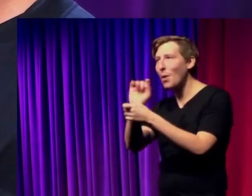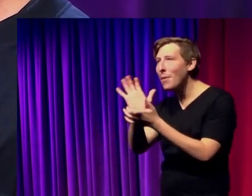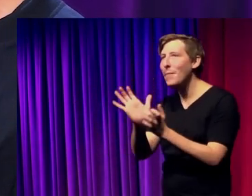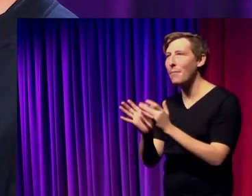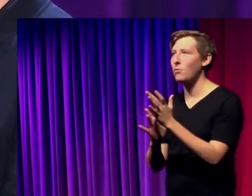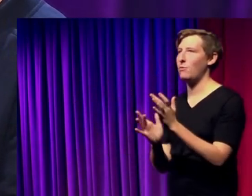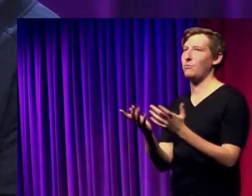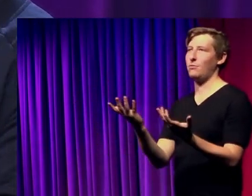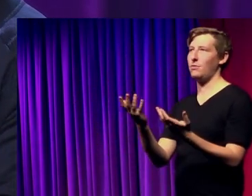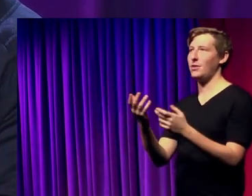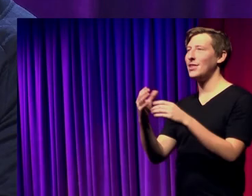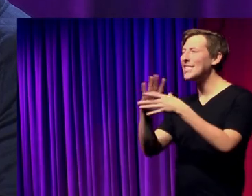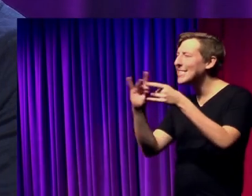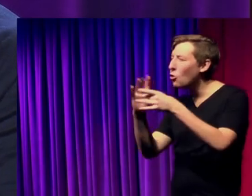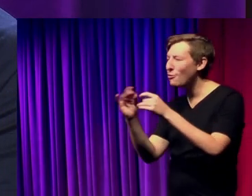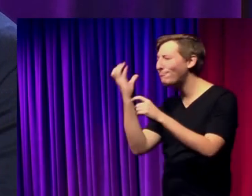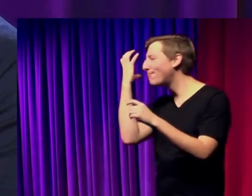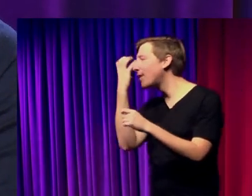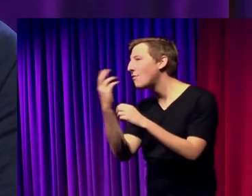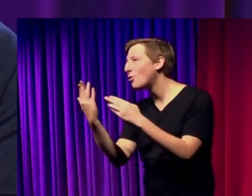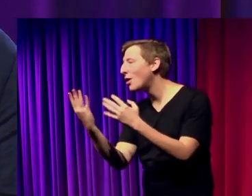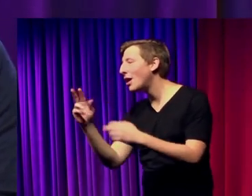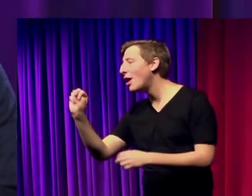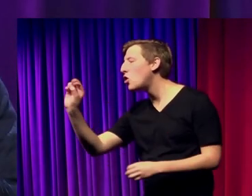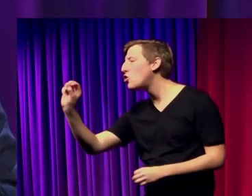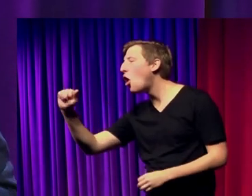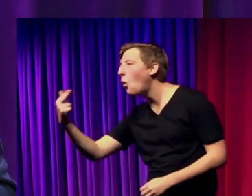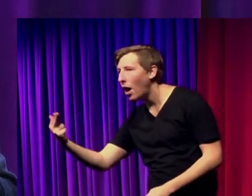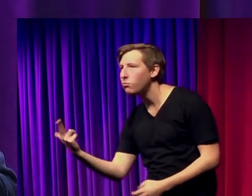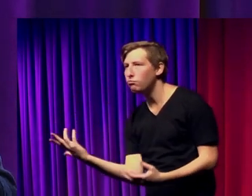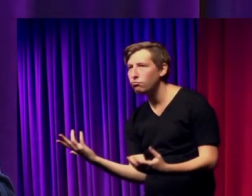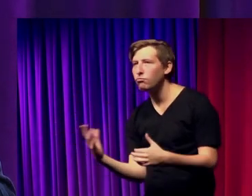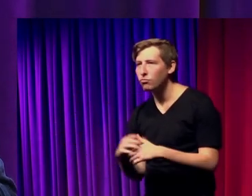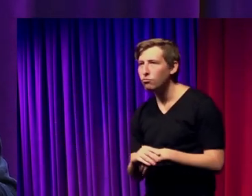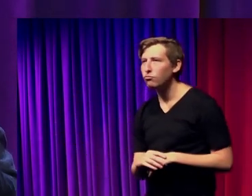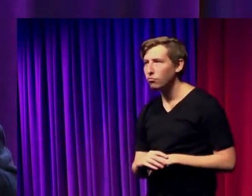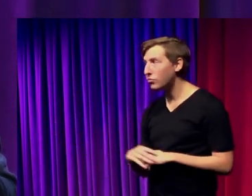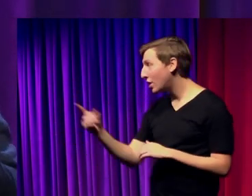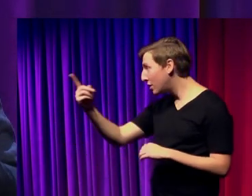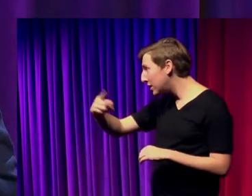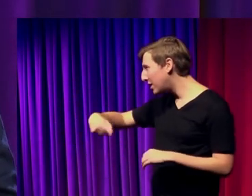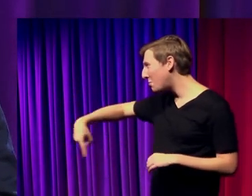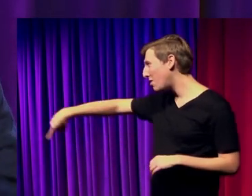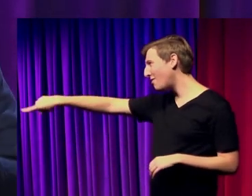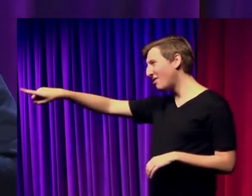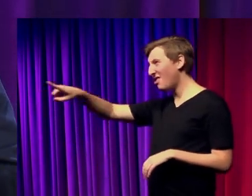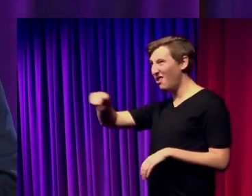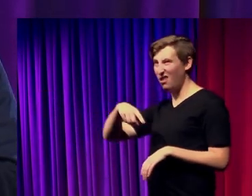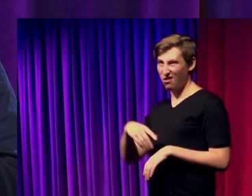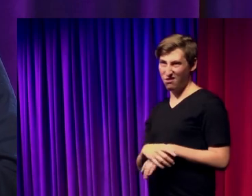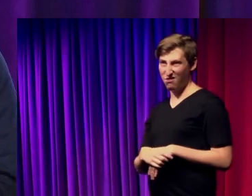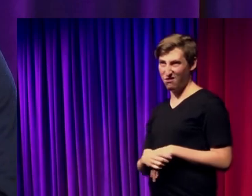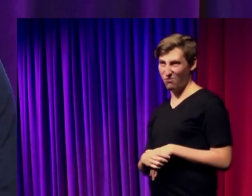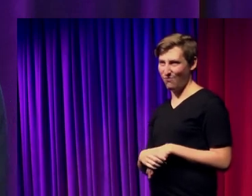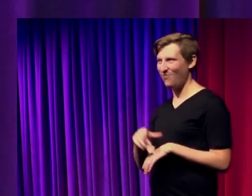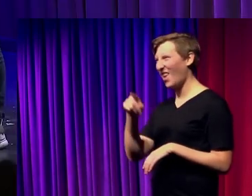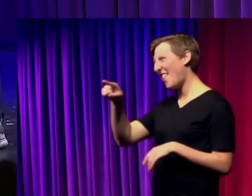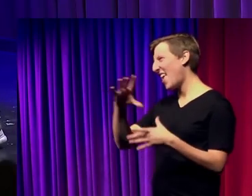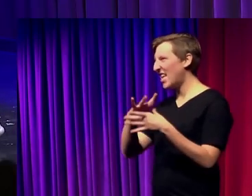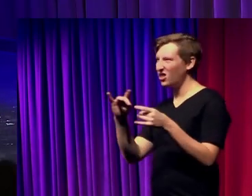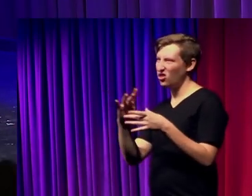of Noah. I don't know if you guys know the story, but I know some of you are like, that story doesn't check